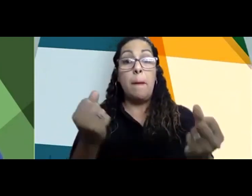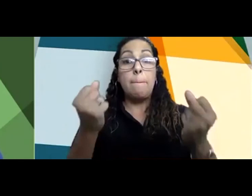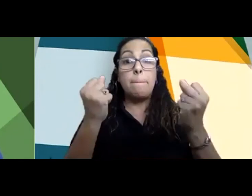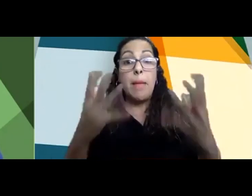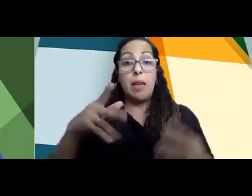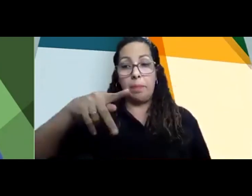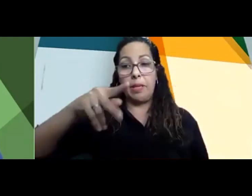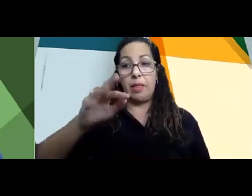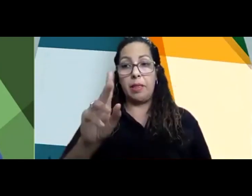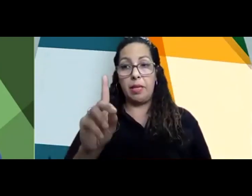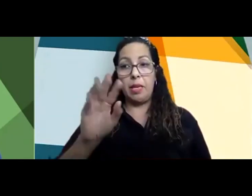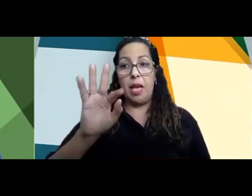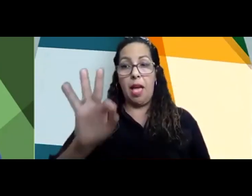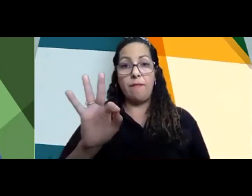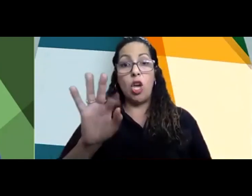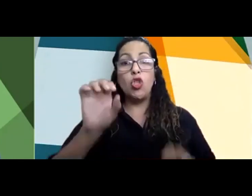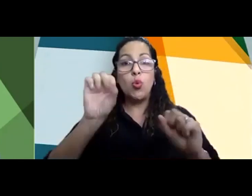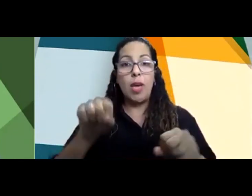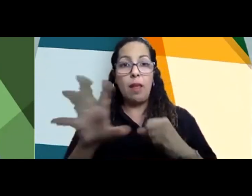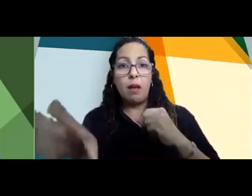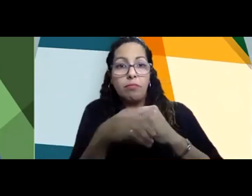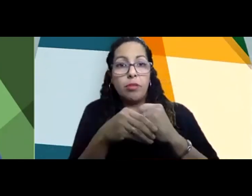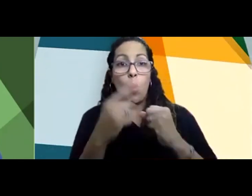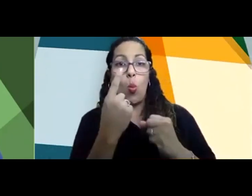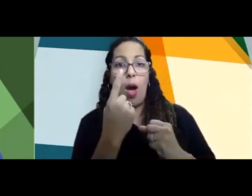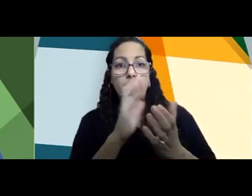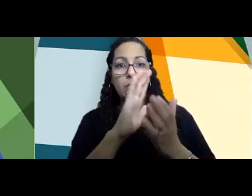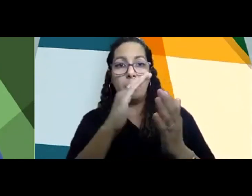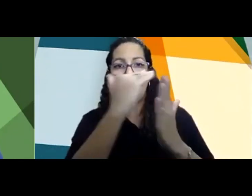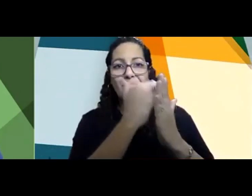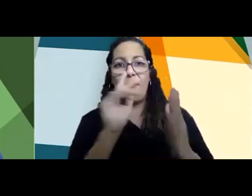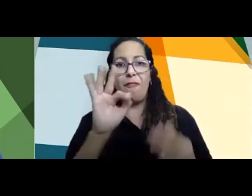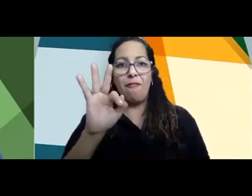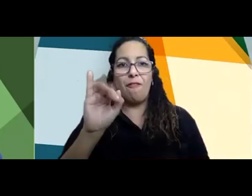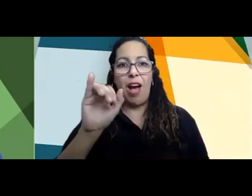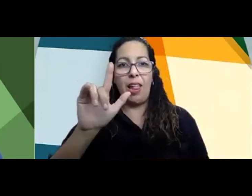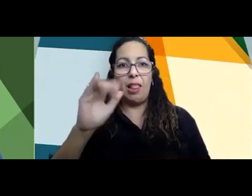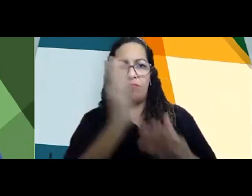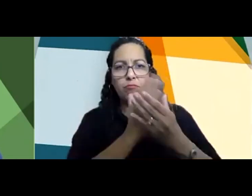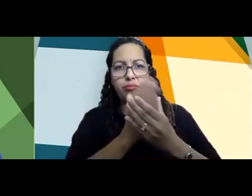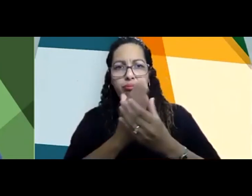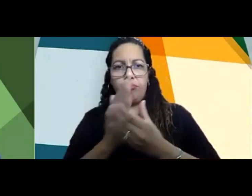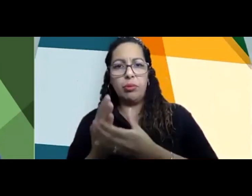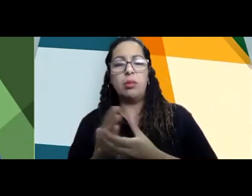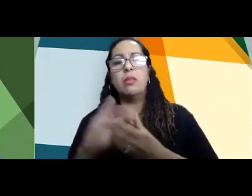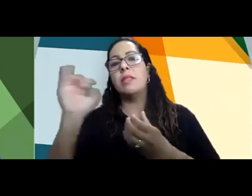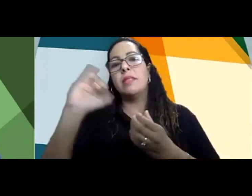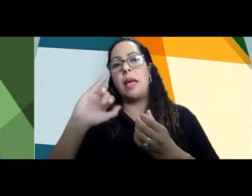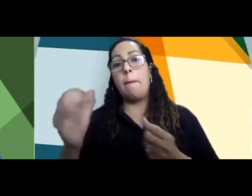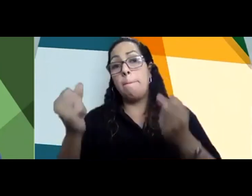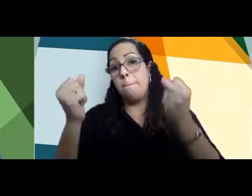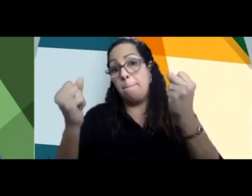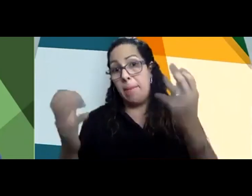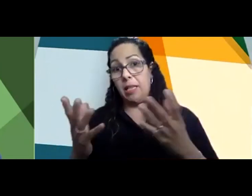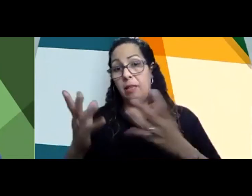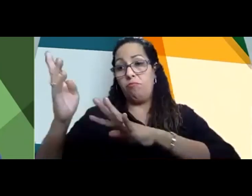be merged into one single document. Also, multiple files may be uploaded in